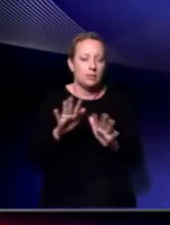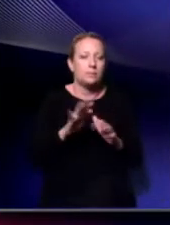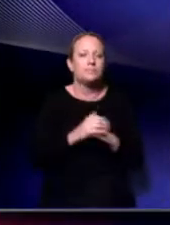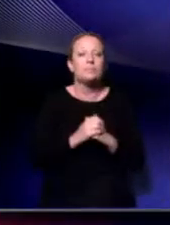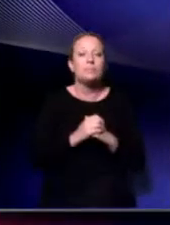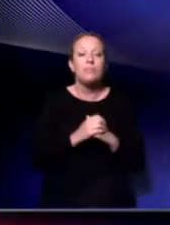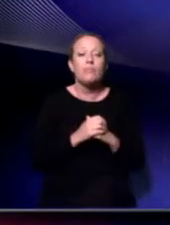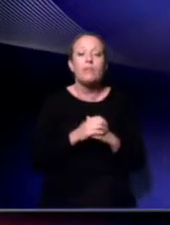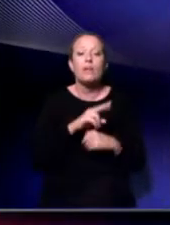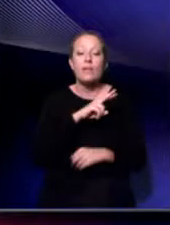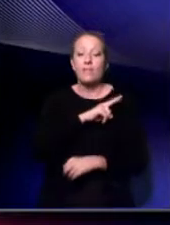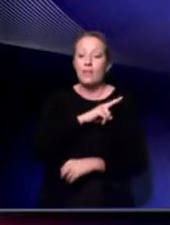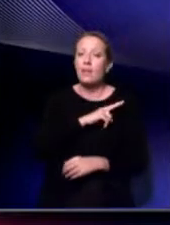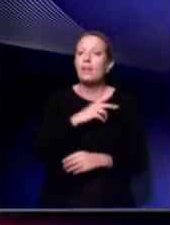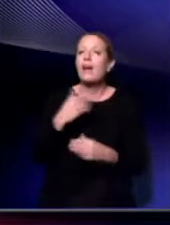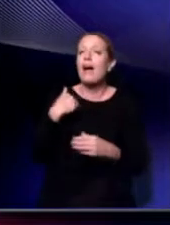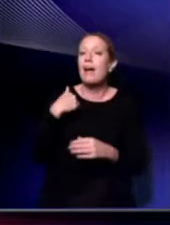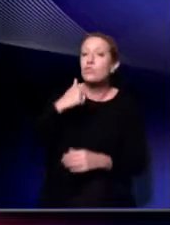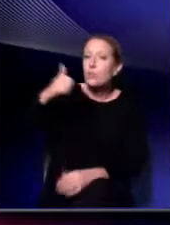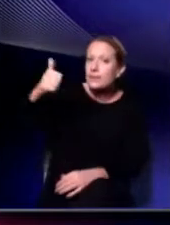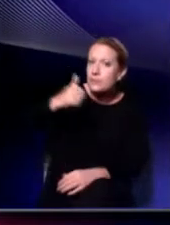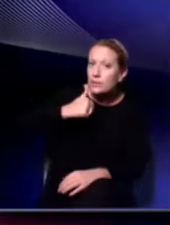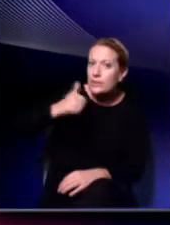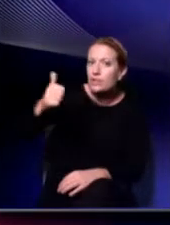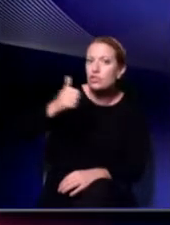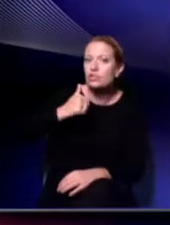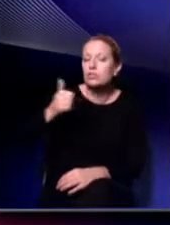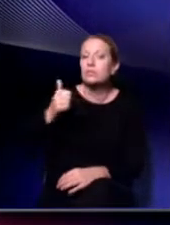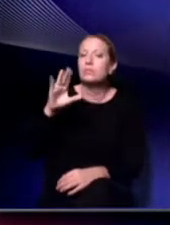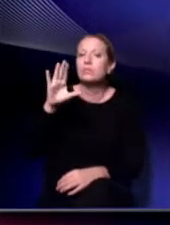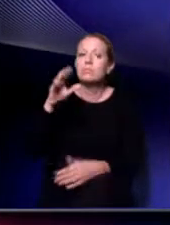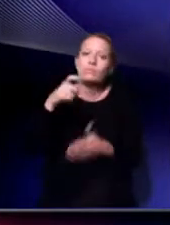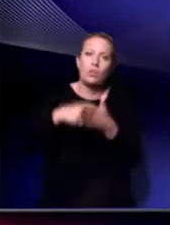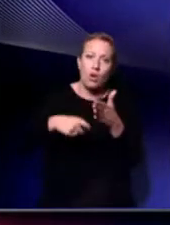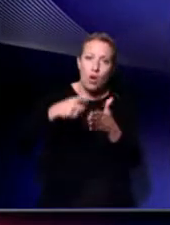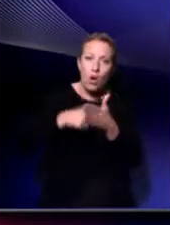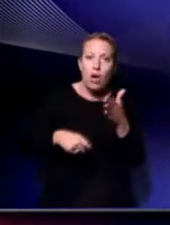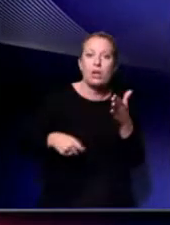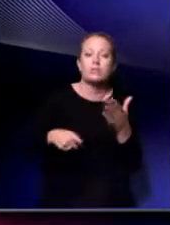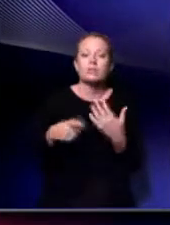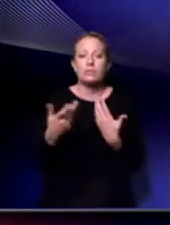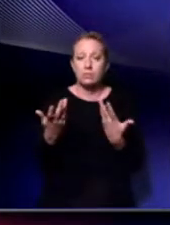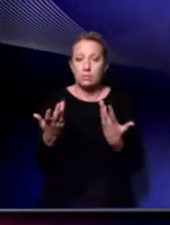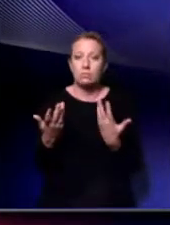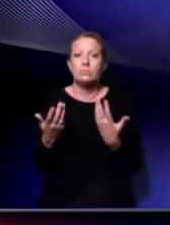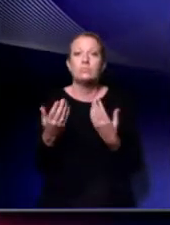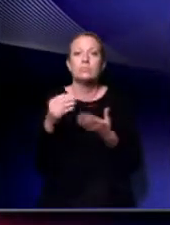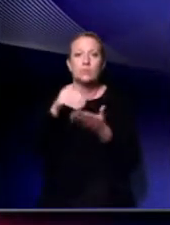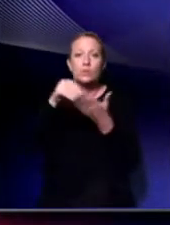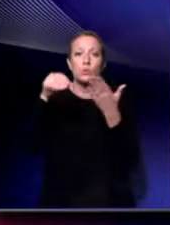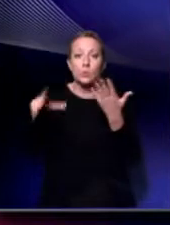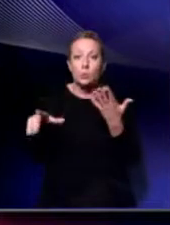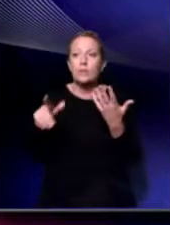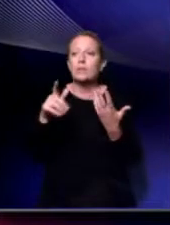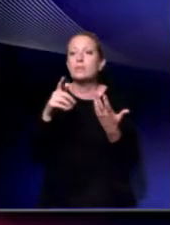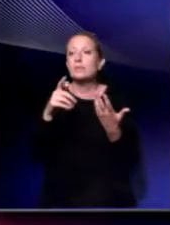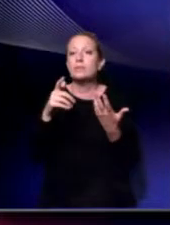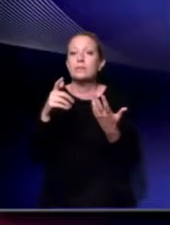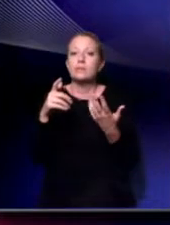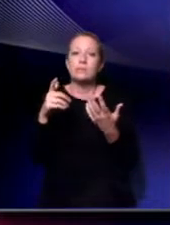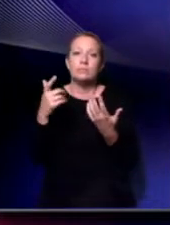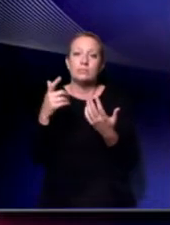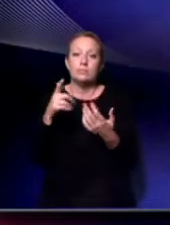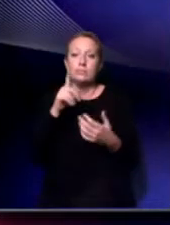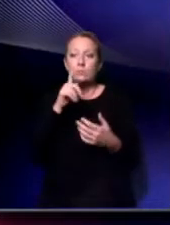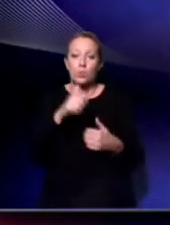transportation costs. Right. The kids in the campuses use the buses. There's transportation costs for the itinerant teachers to go out. So